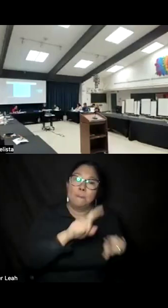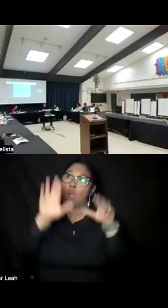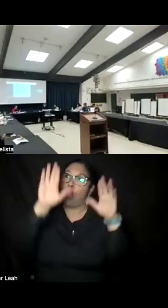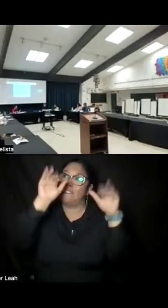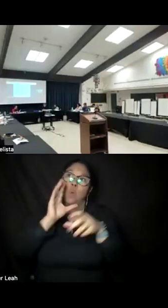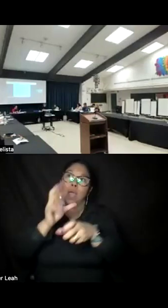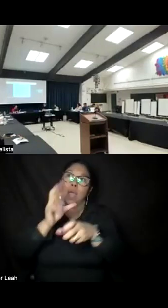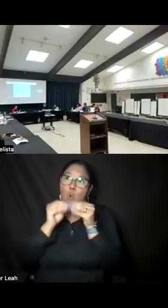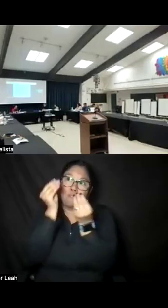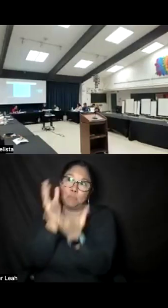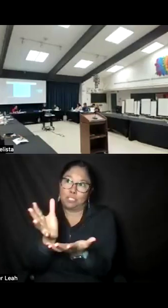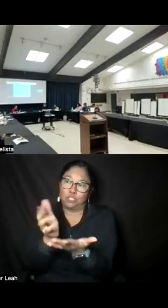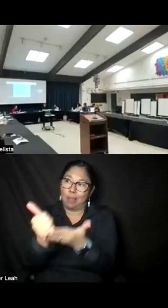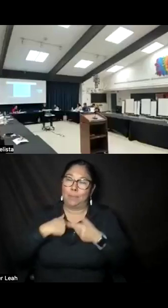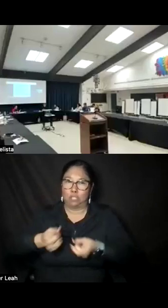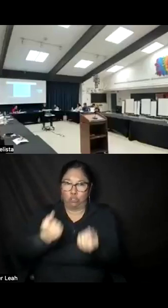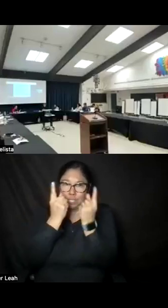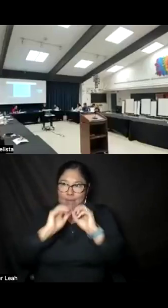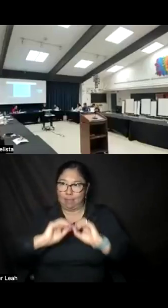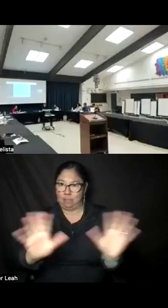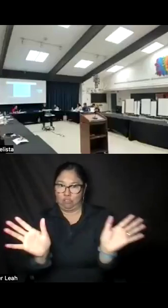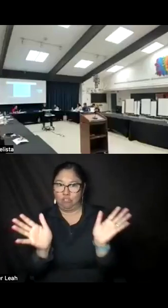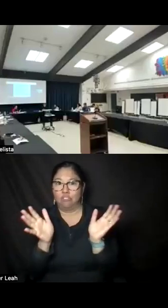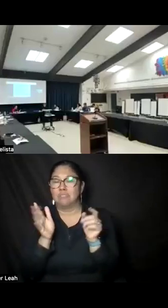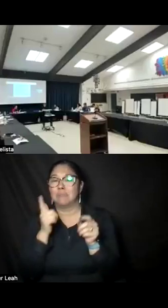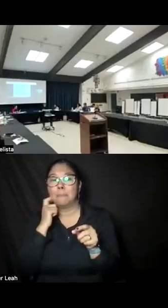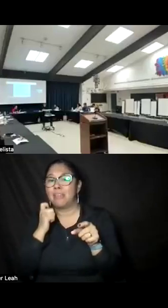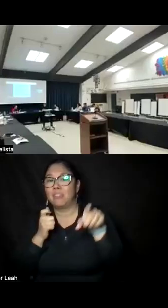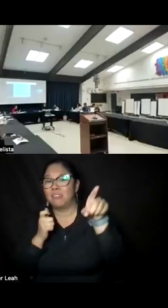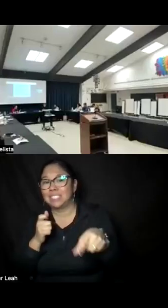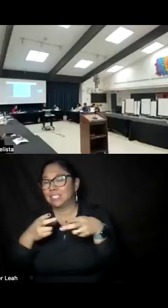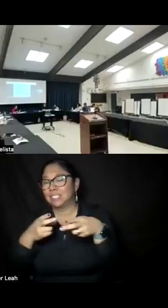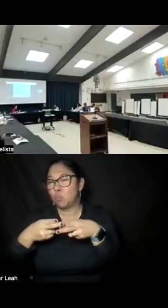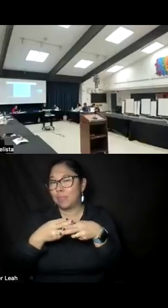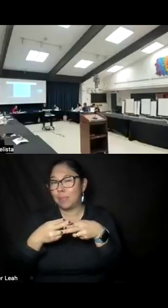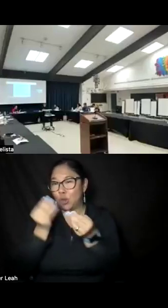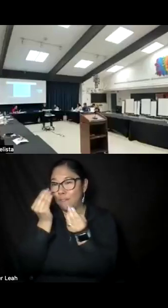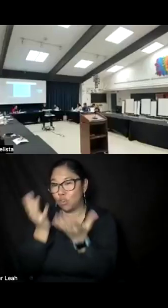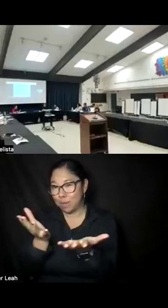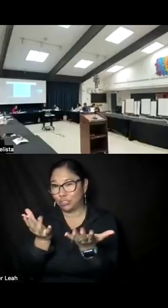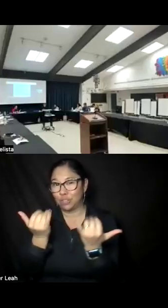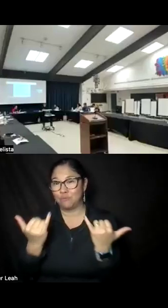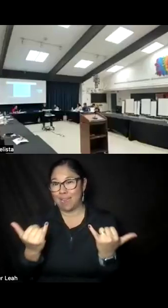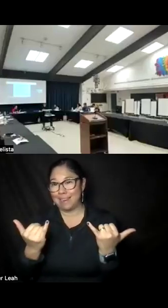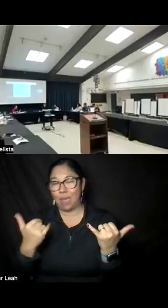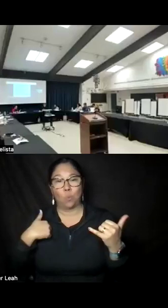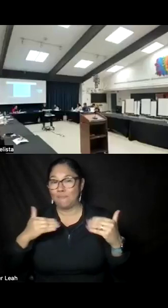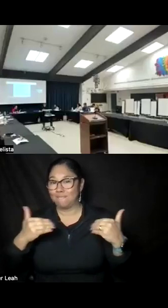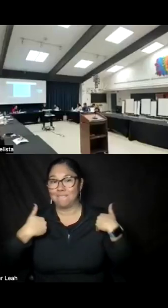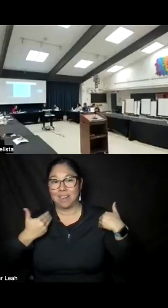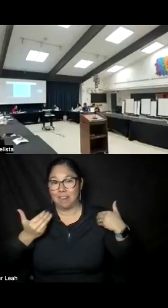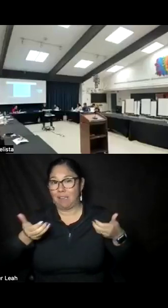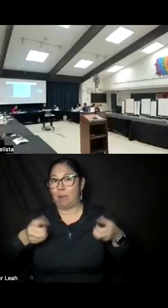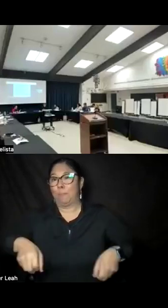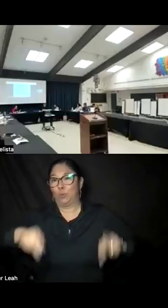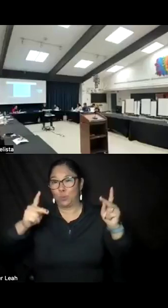Hopefully get additional information to understand. As I said, this is preliminary information that we have right now. We haven't had